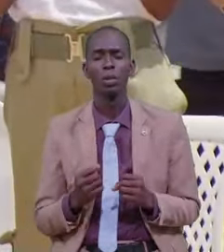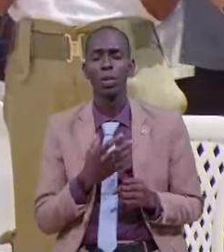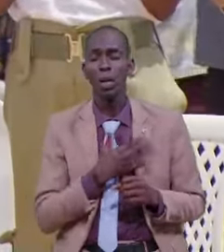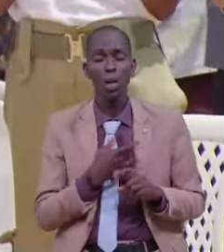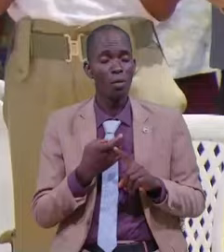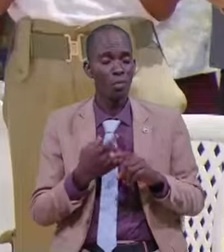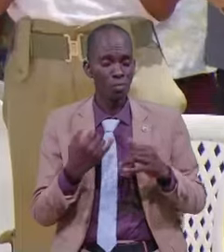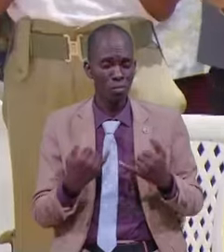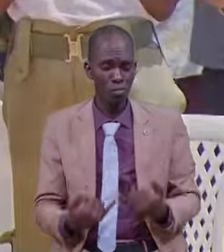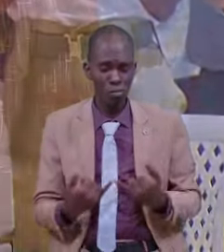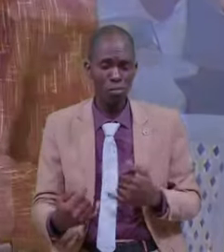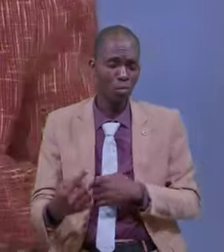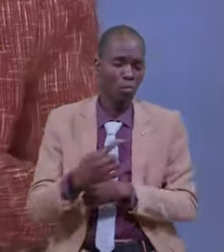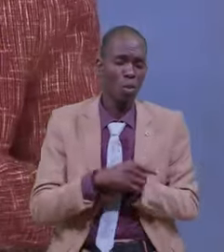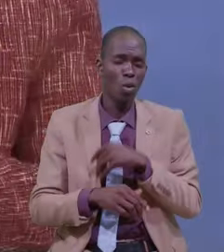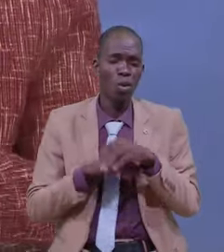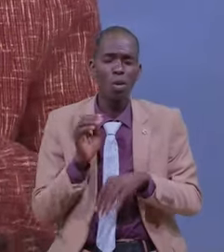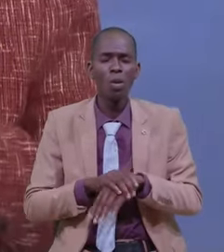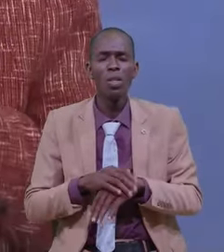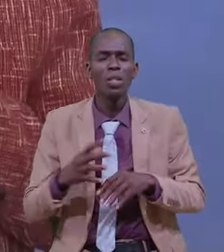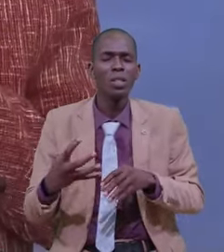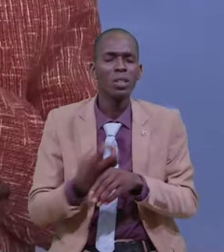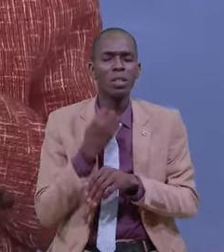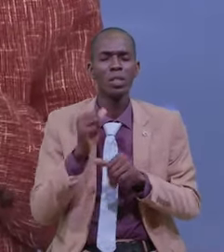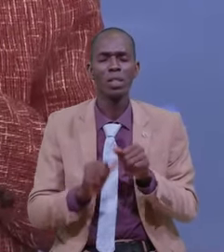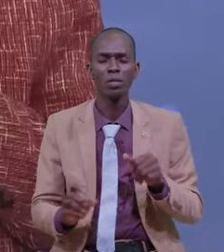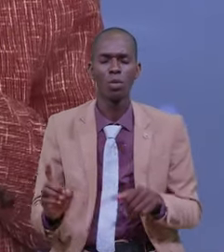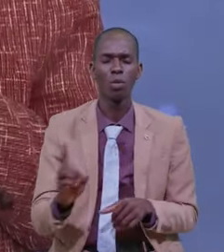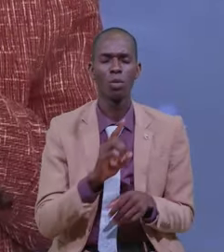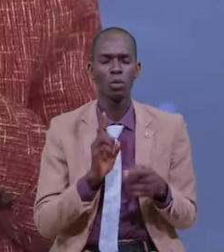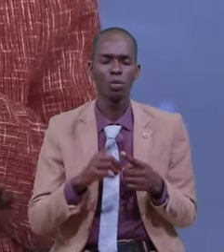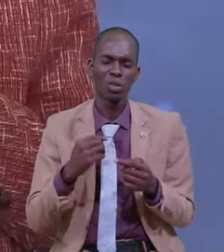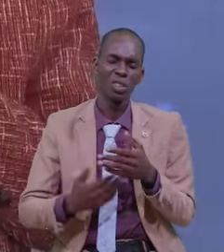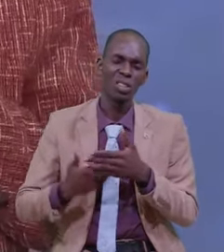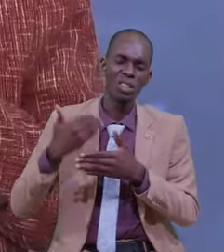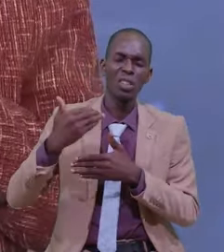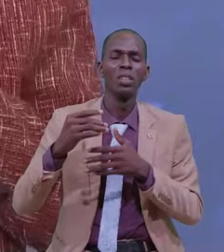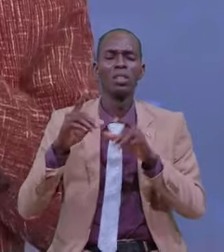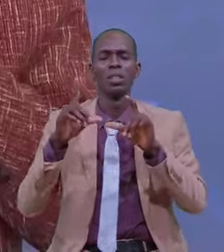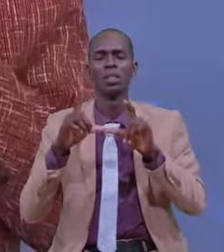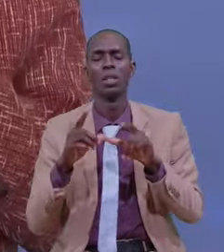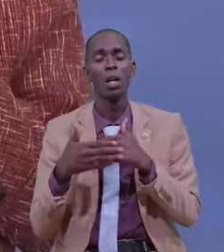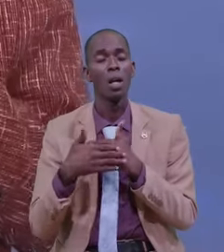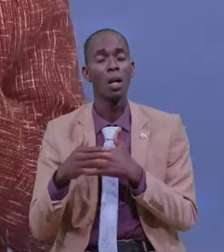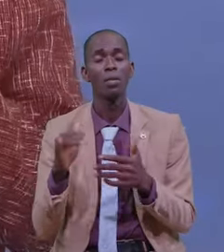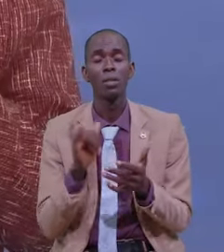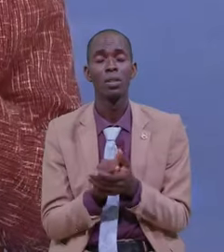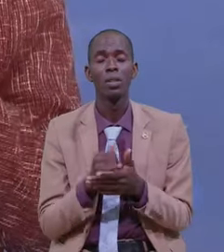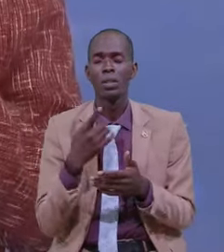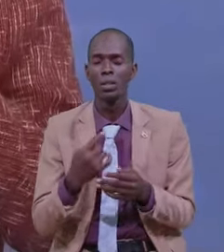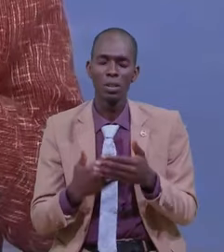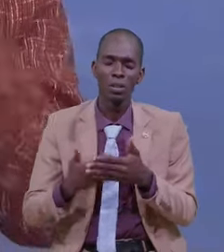day, take everyone to the next level. After that, the next